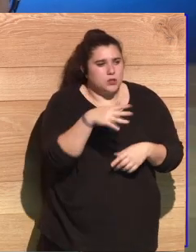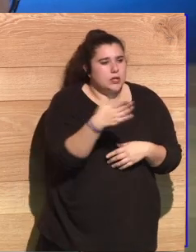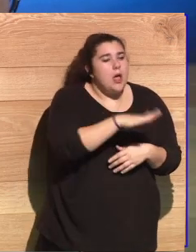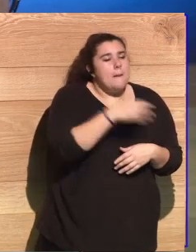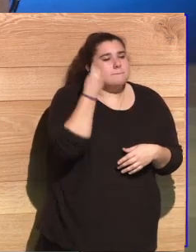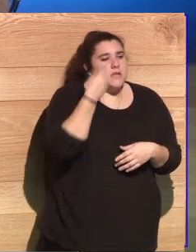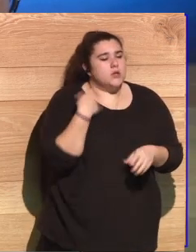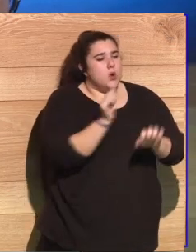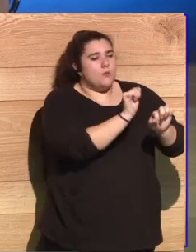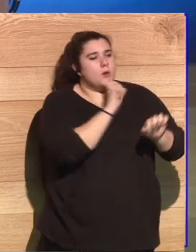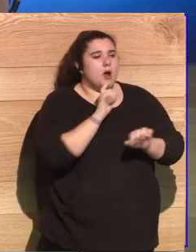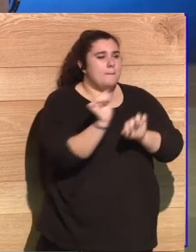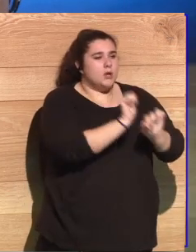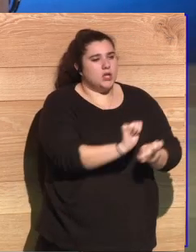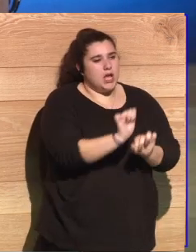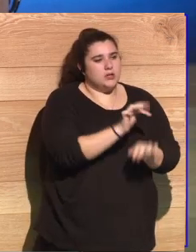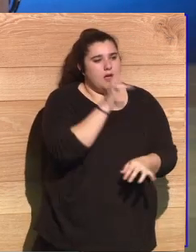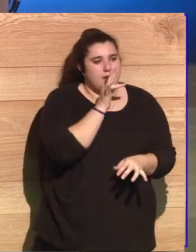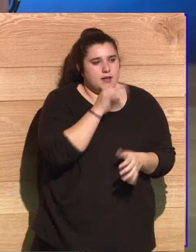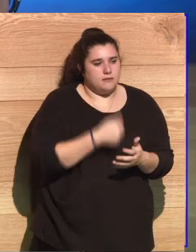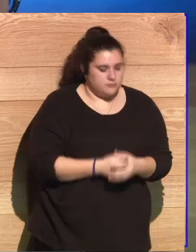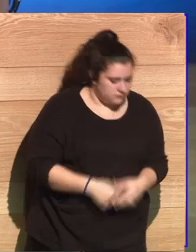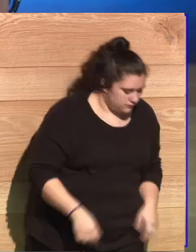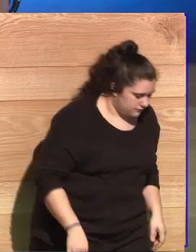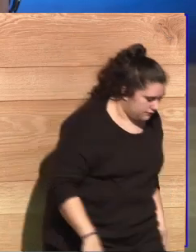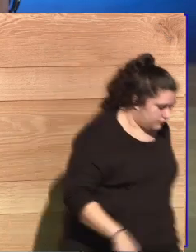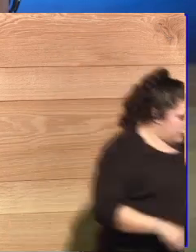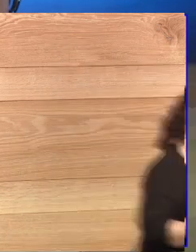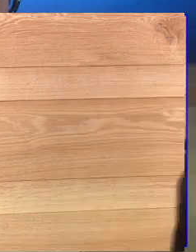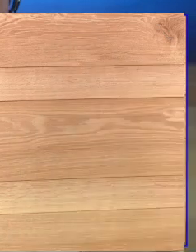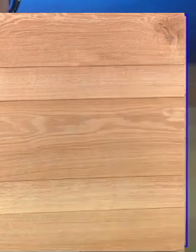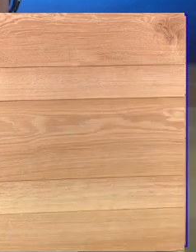died, I have a feeling you're still protecting them in what you're writing.